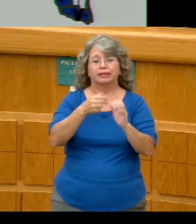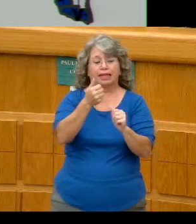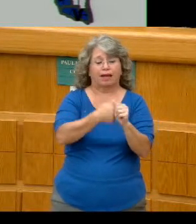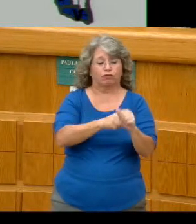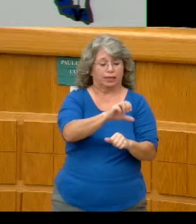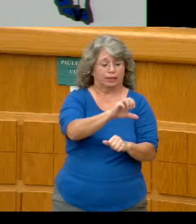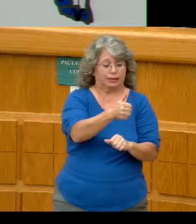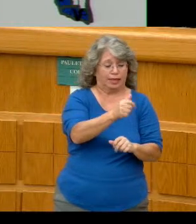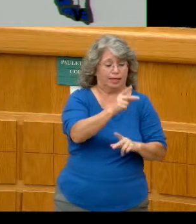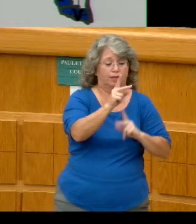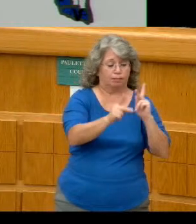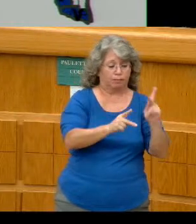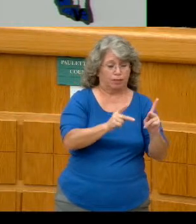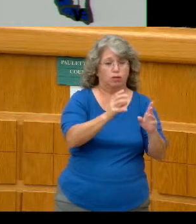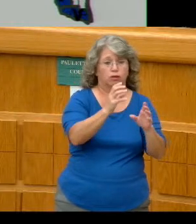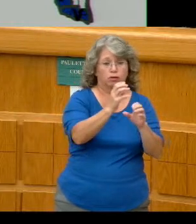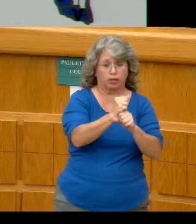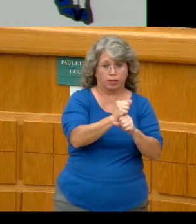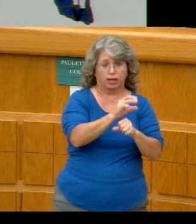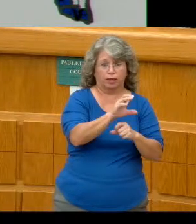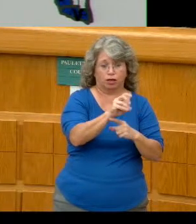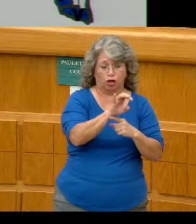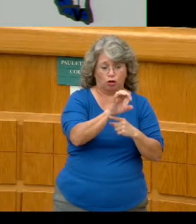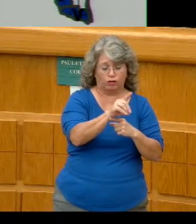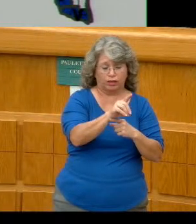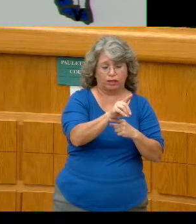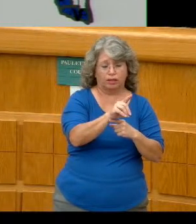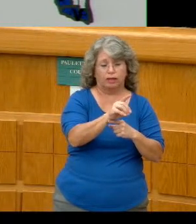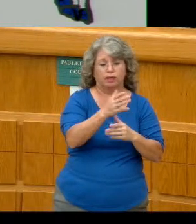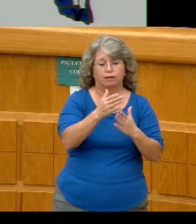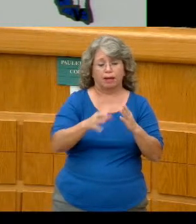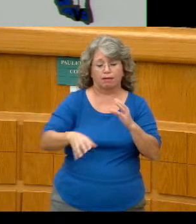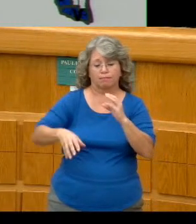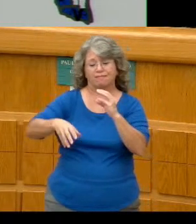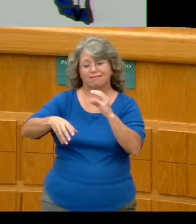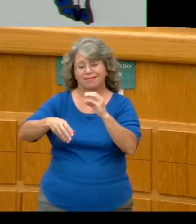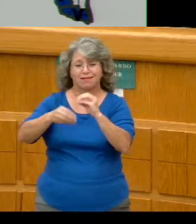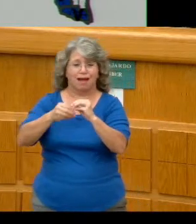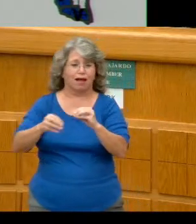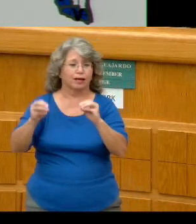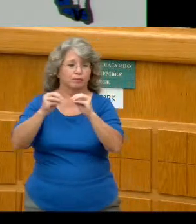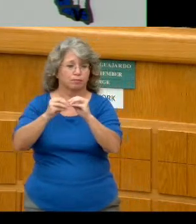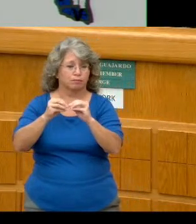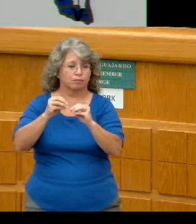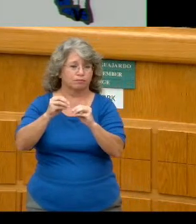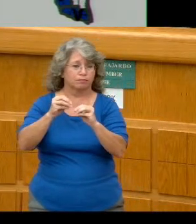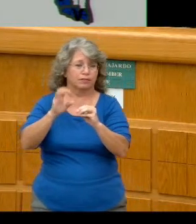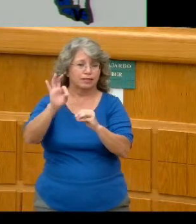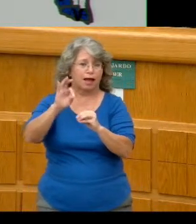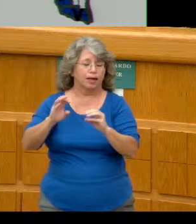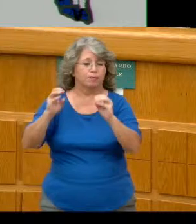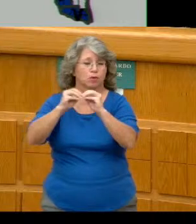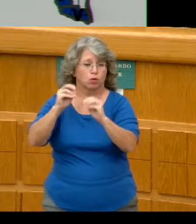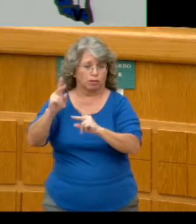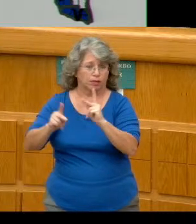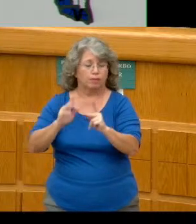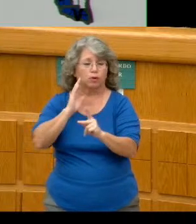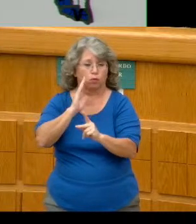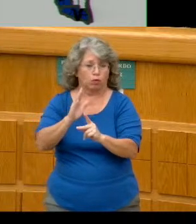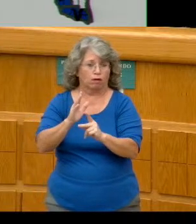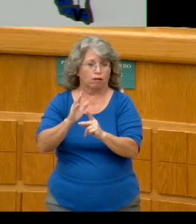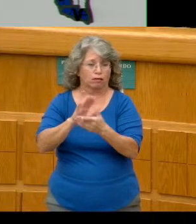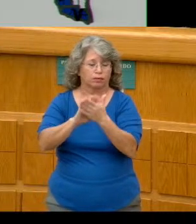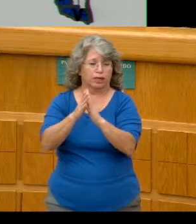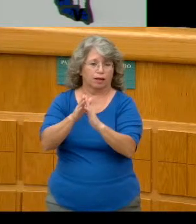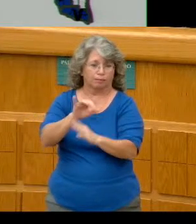COVID, about 9 additional people get infected from them. We can see that the trend has been slowly